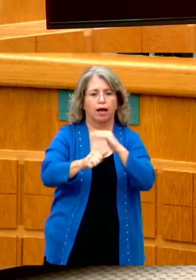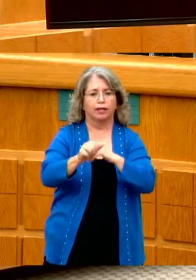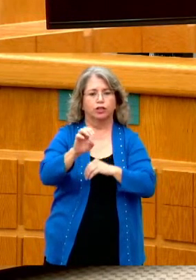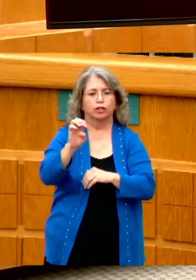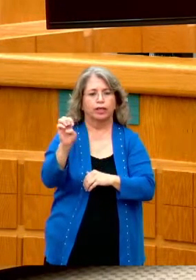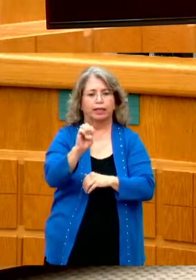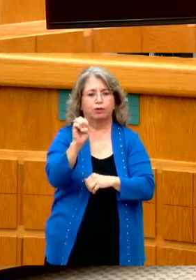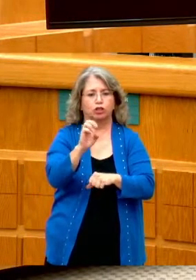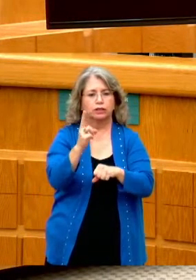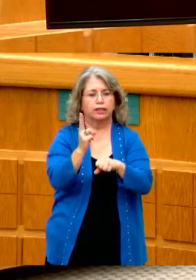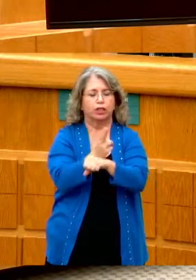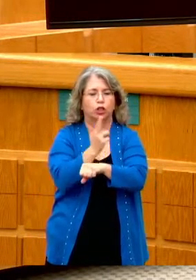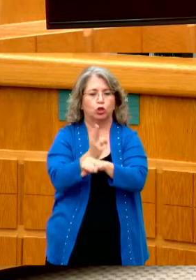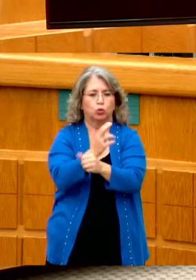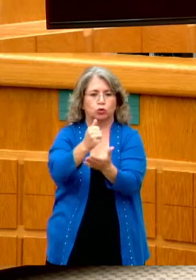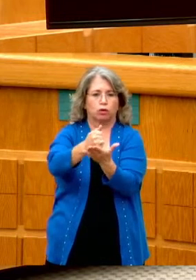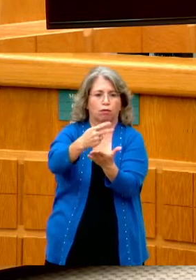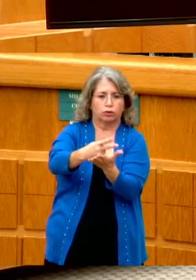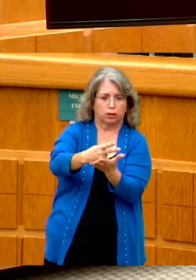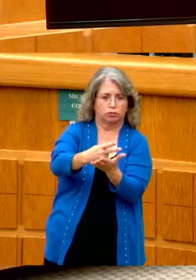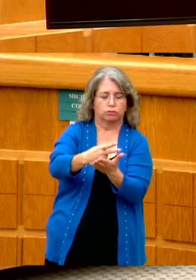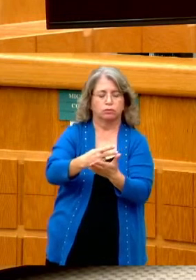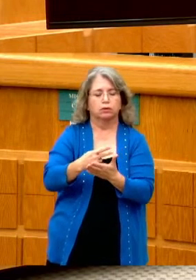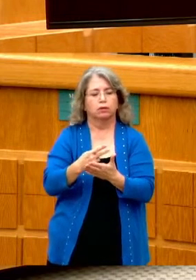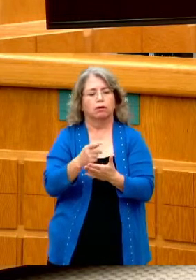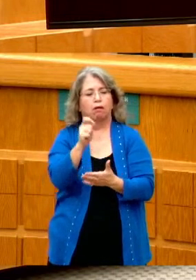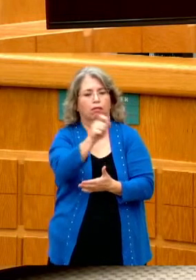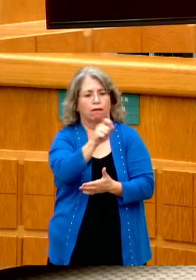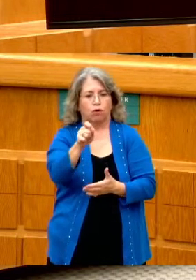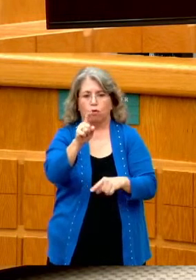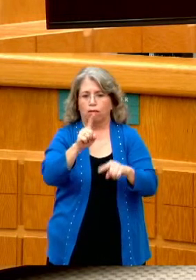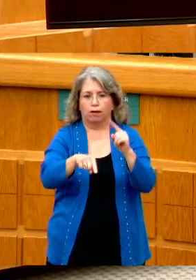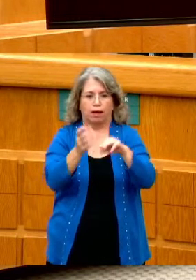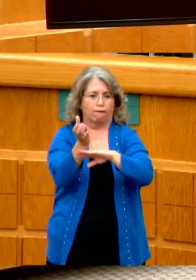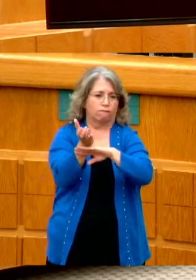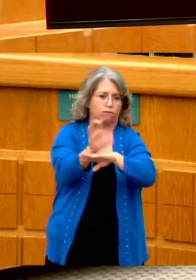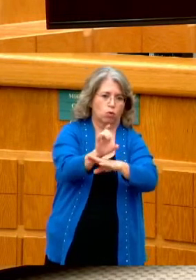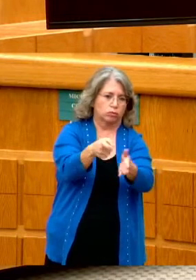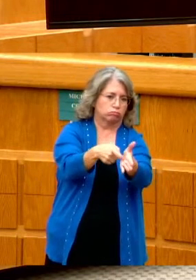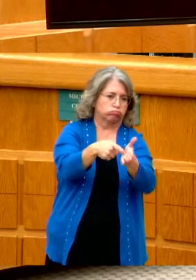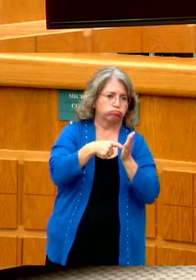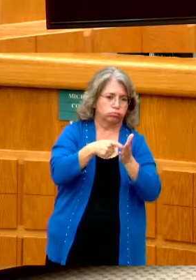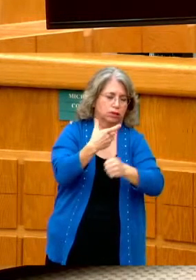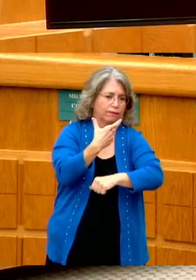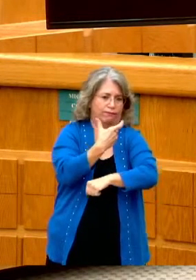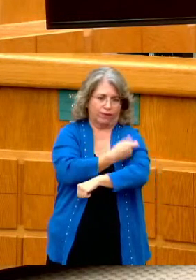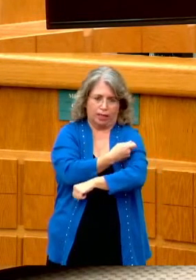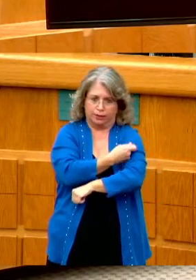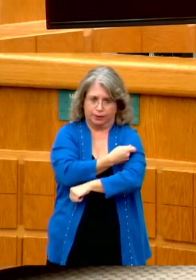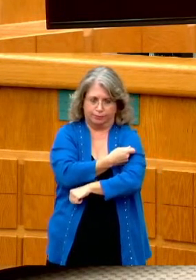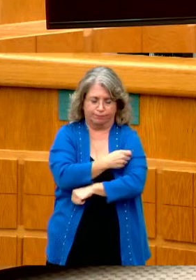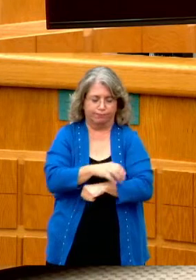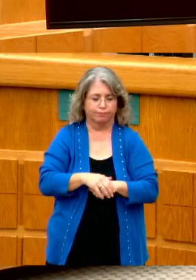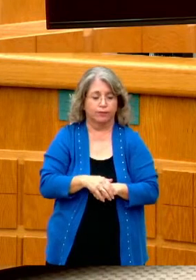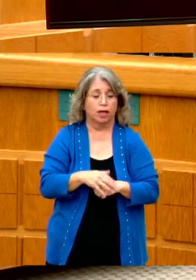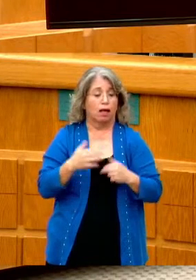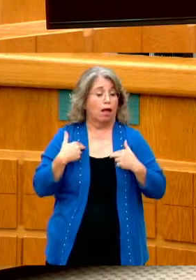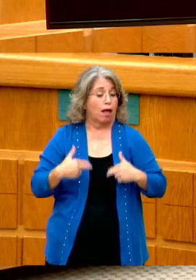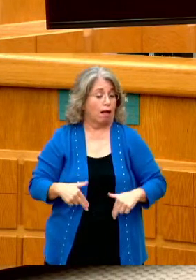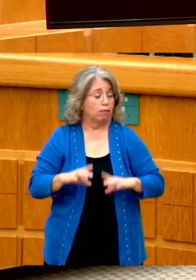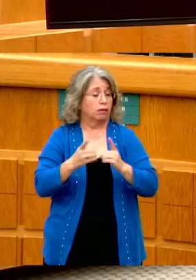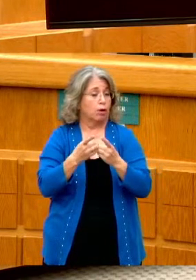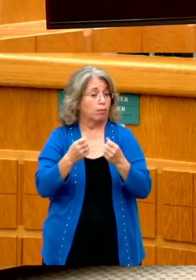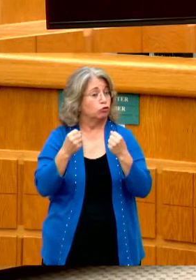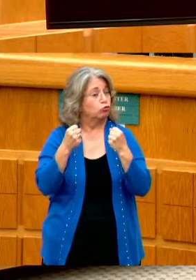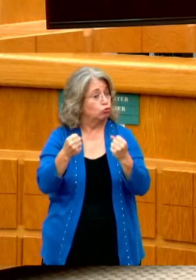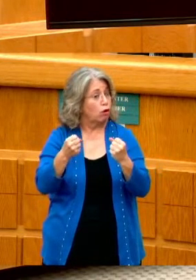use authorization, and therefore you cannot be forced to get the vaccine. The health district strongly recommends that you